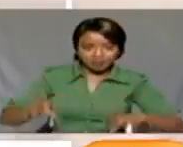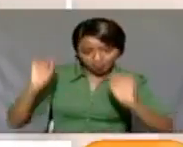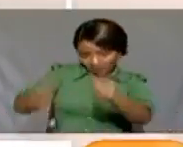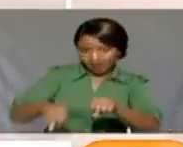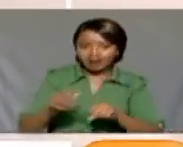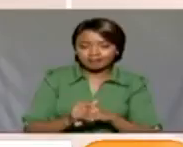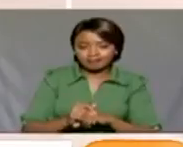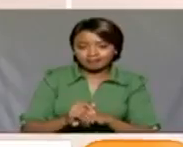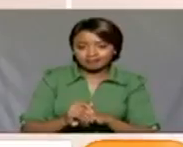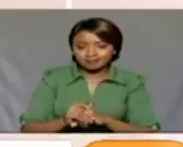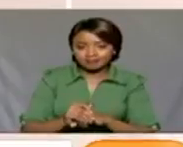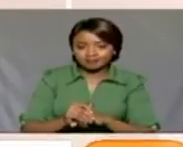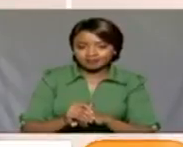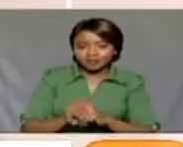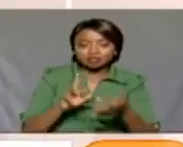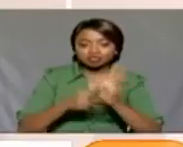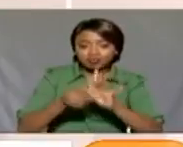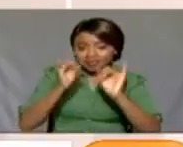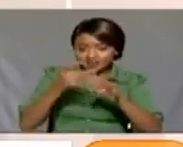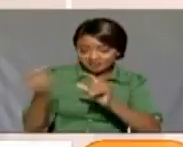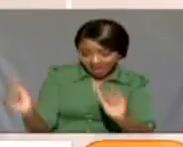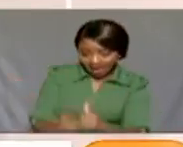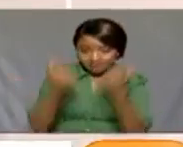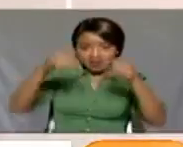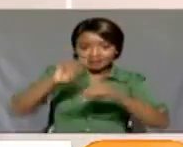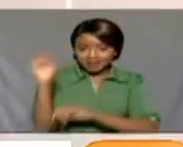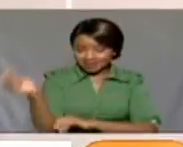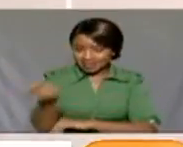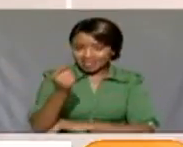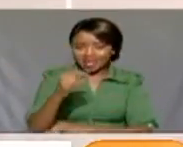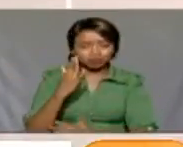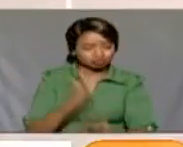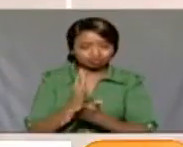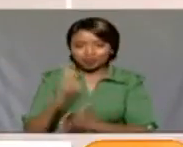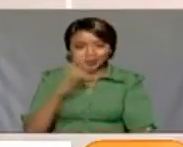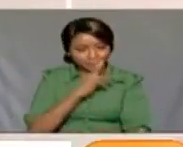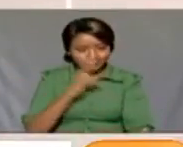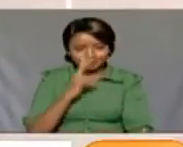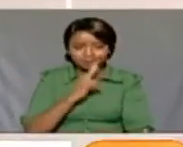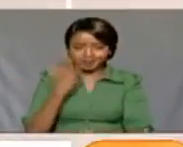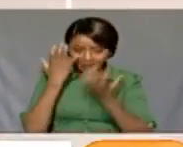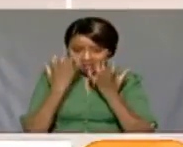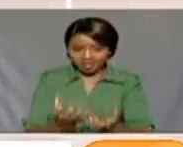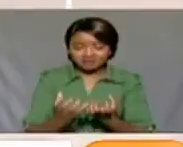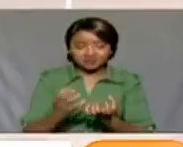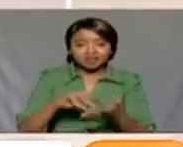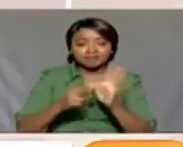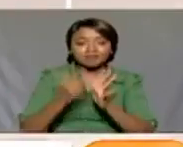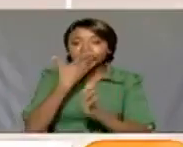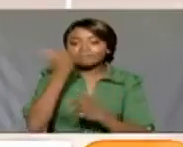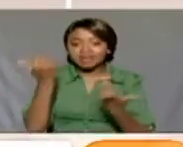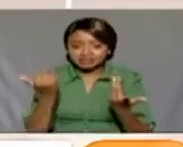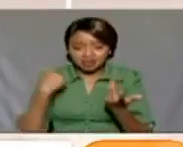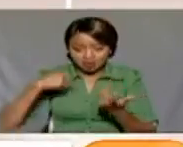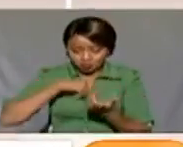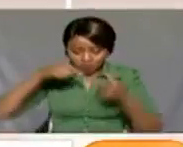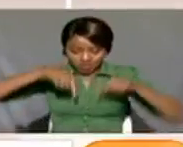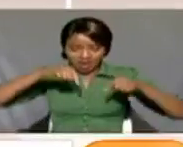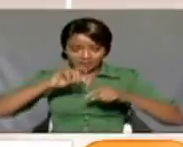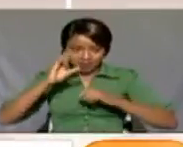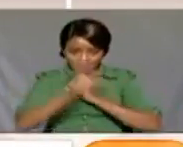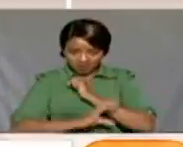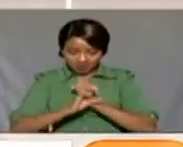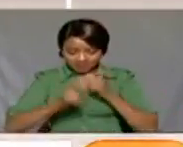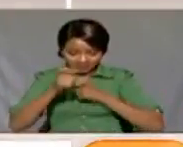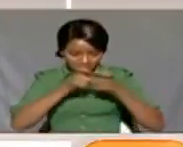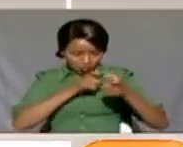infected before, it would be a big risk. So the idea really is that we try and contain the disease as much as we can in the city where it has occurred. So there has